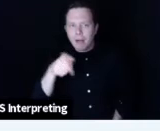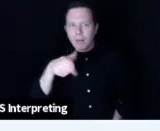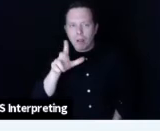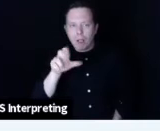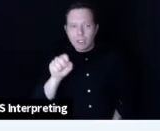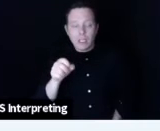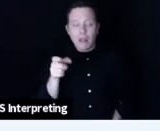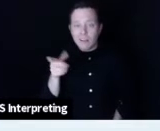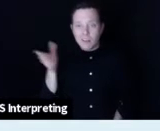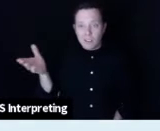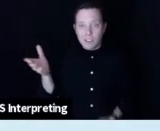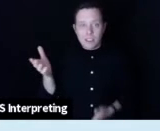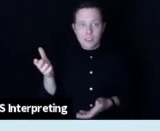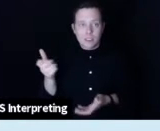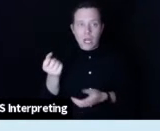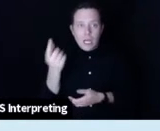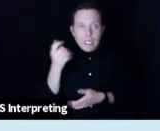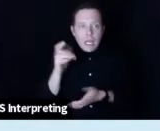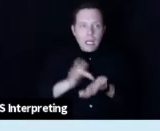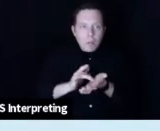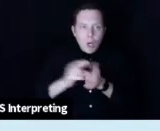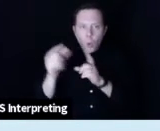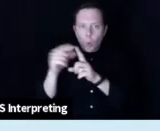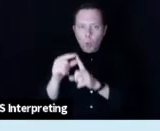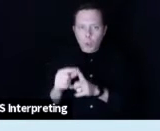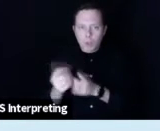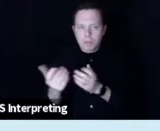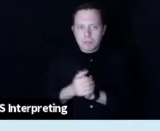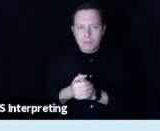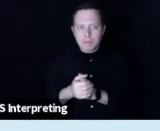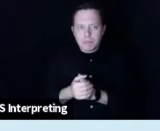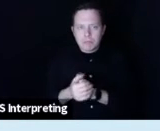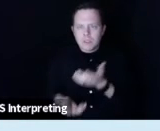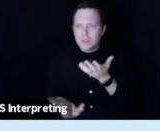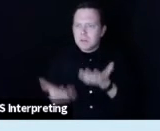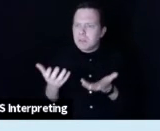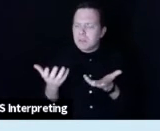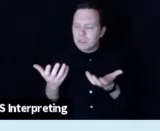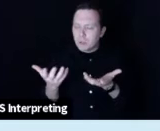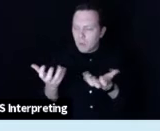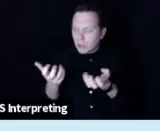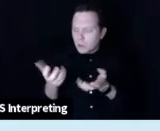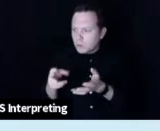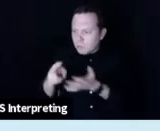tutorial. So maybe you want to find out why you and your doctor are speaking different